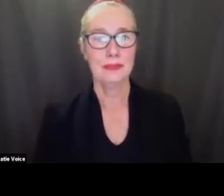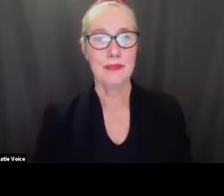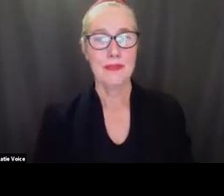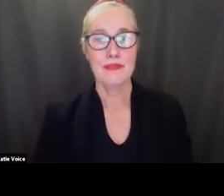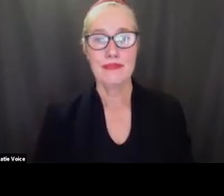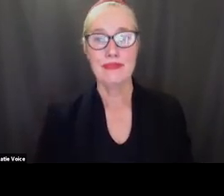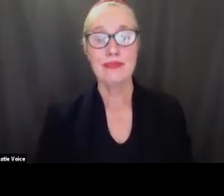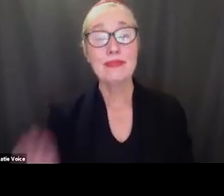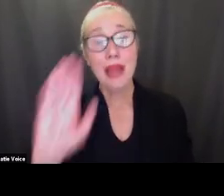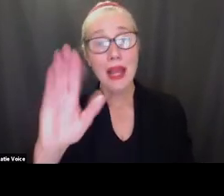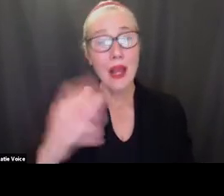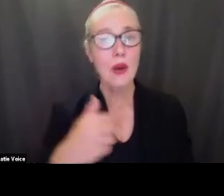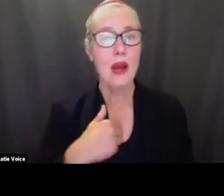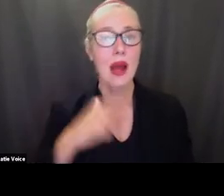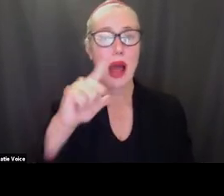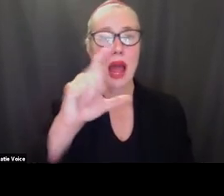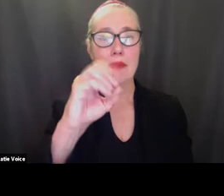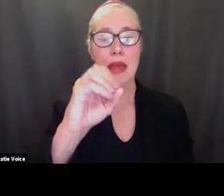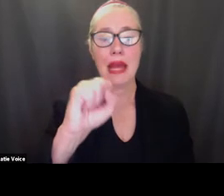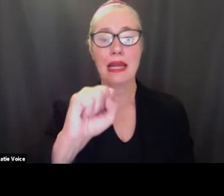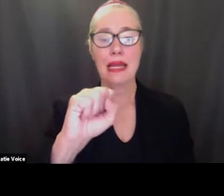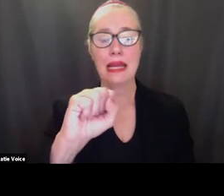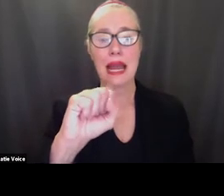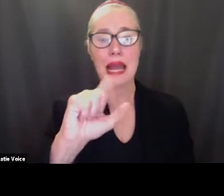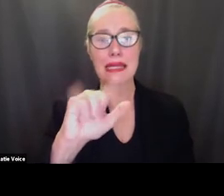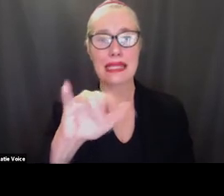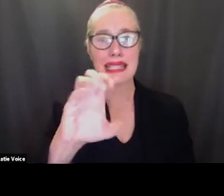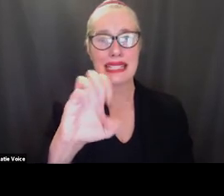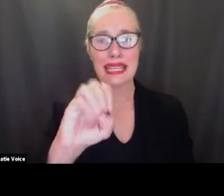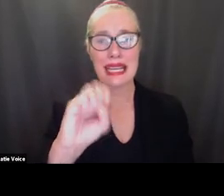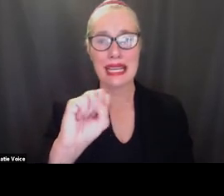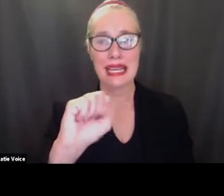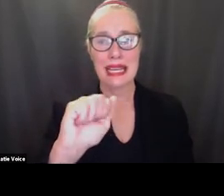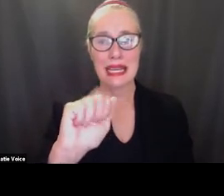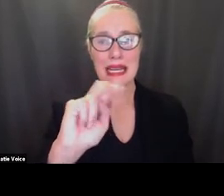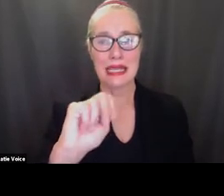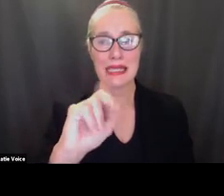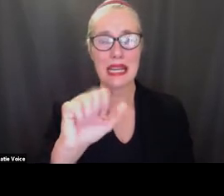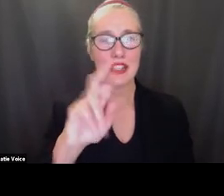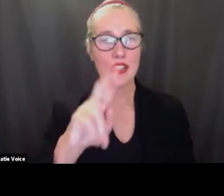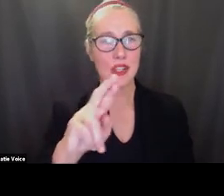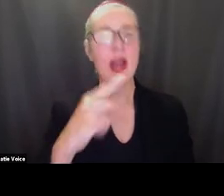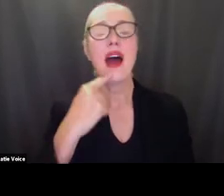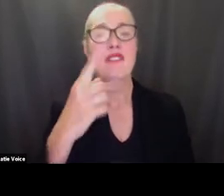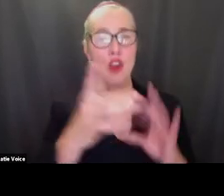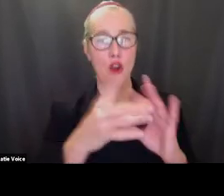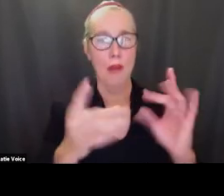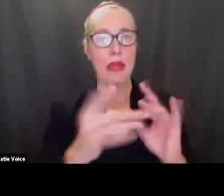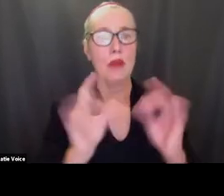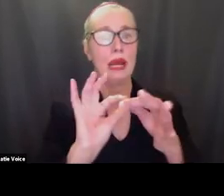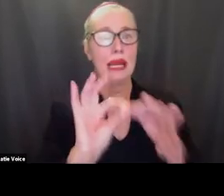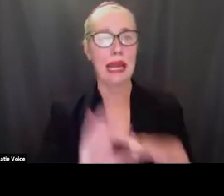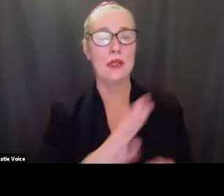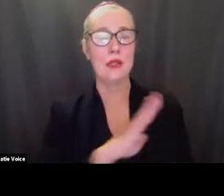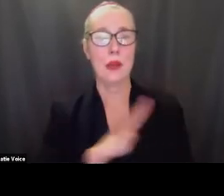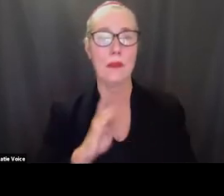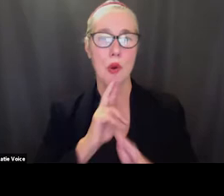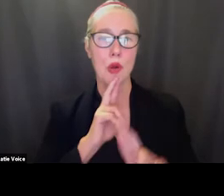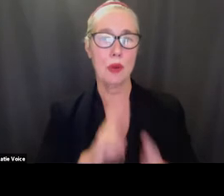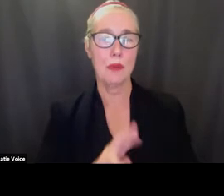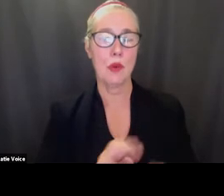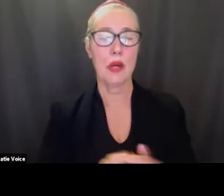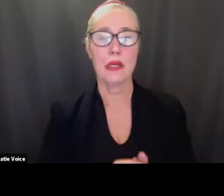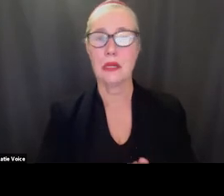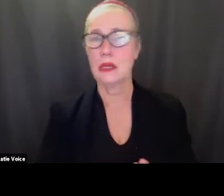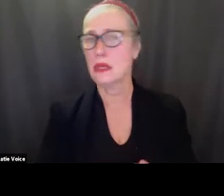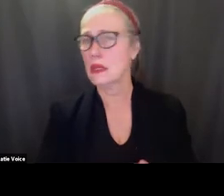hello this is leslie sanderson i just had a comment about the board report tonight i noticed that we're not